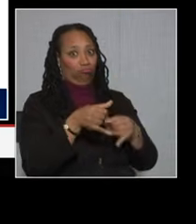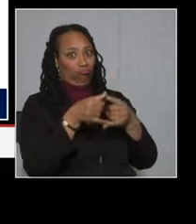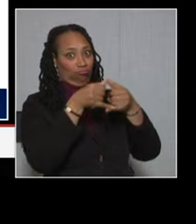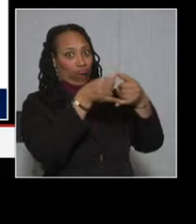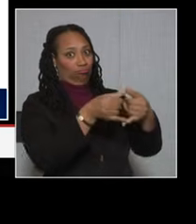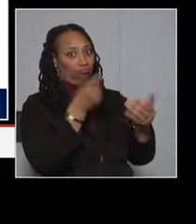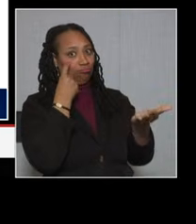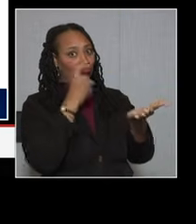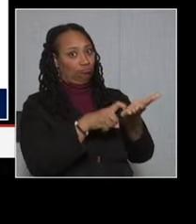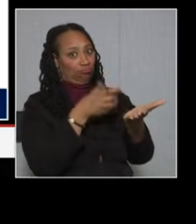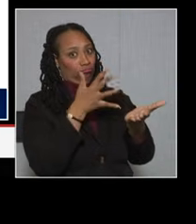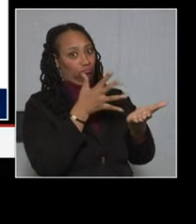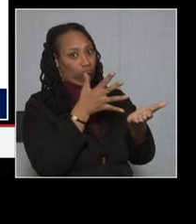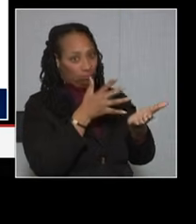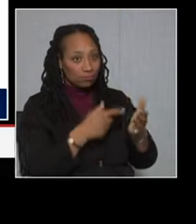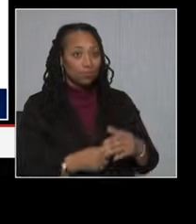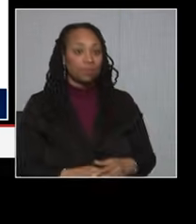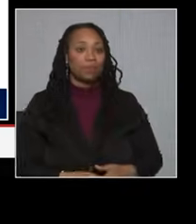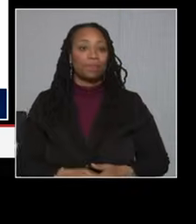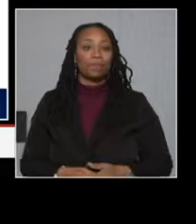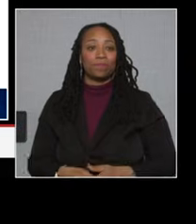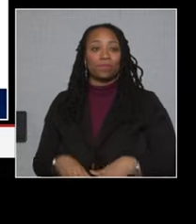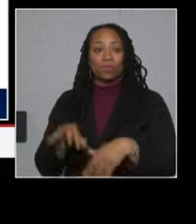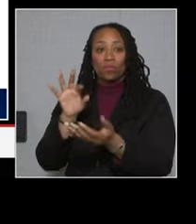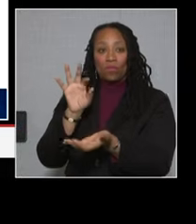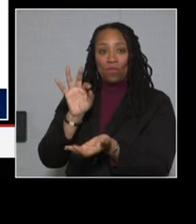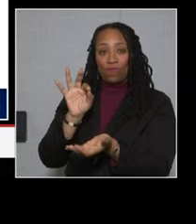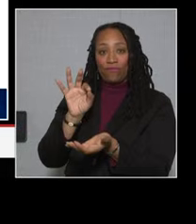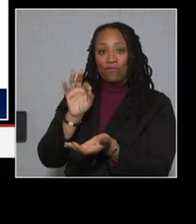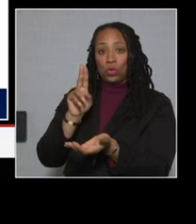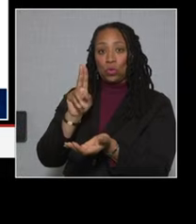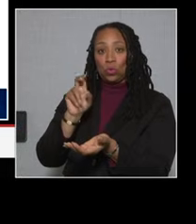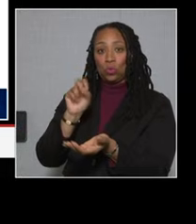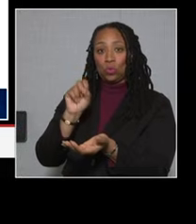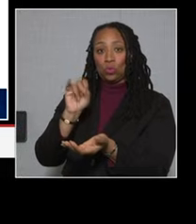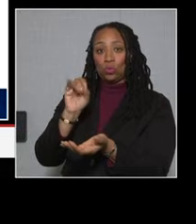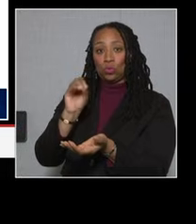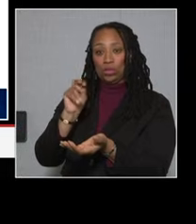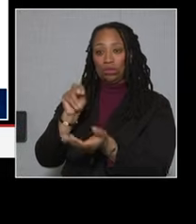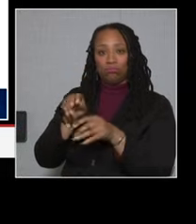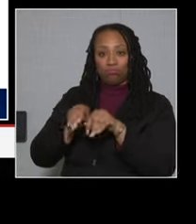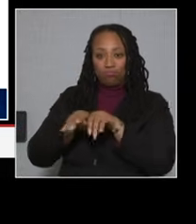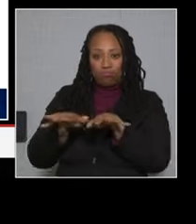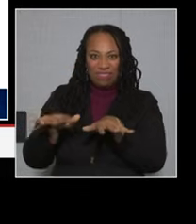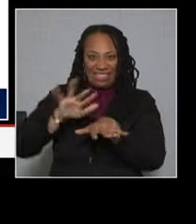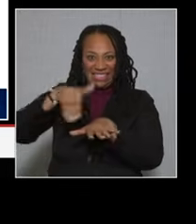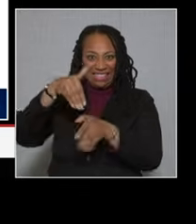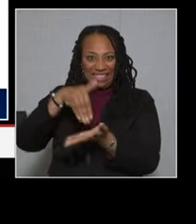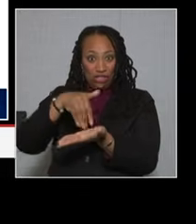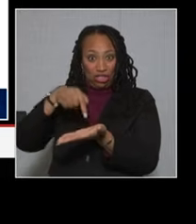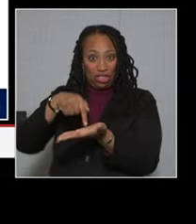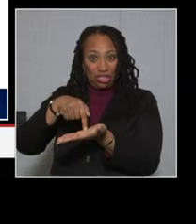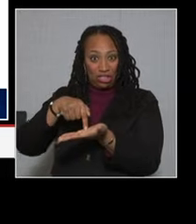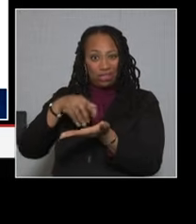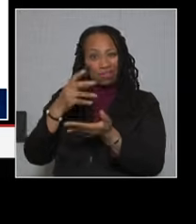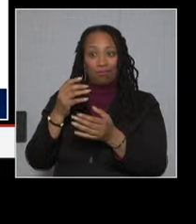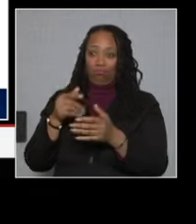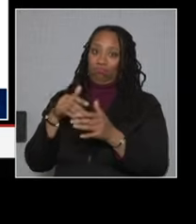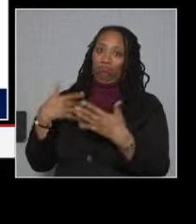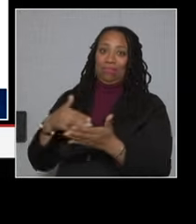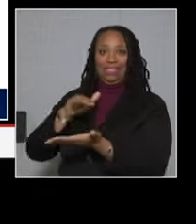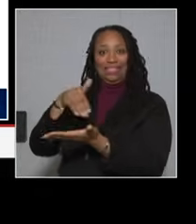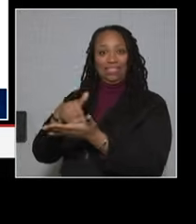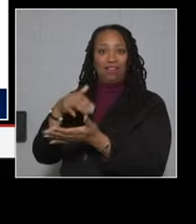Center at HCMA was named Fusion Center of the Year. Our Fire and EMS received Class 1 insurance rating, which is one of only